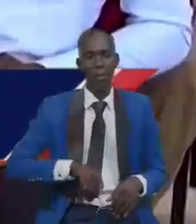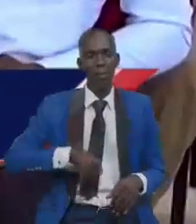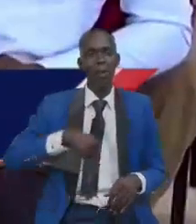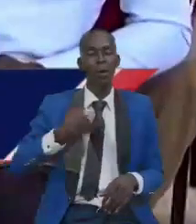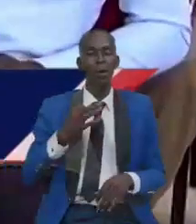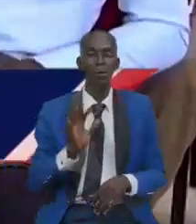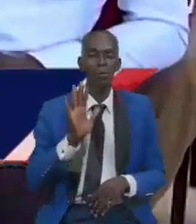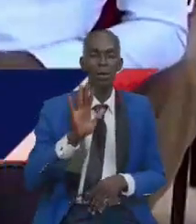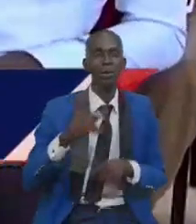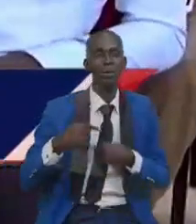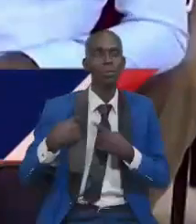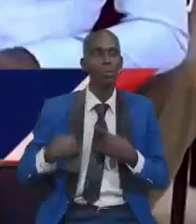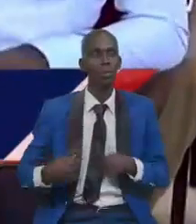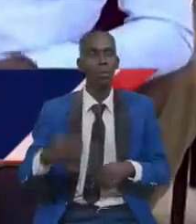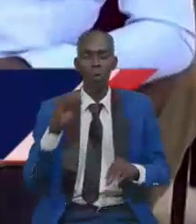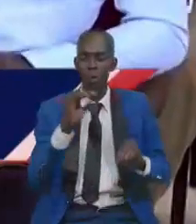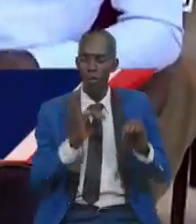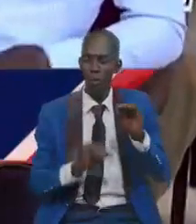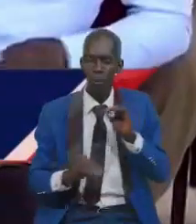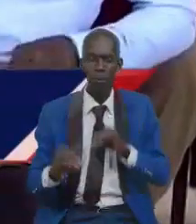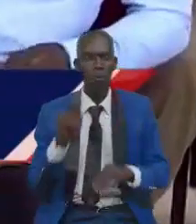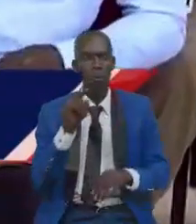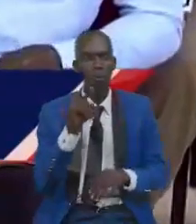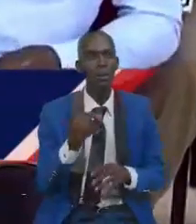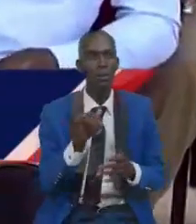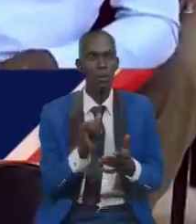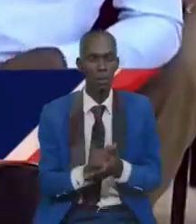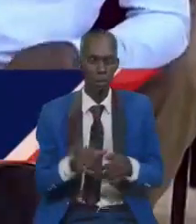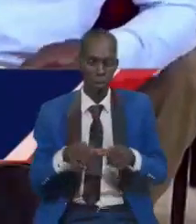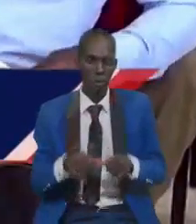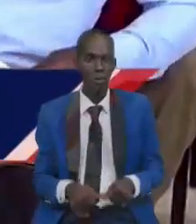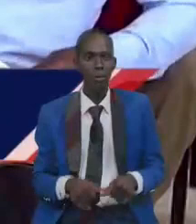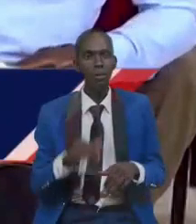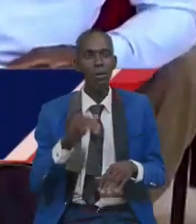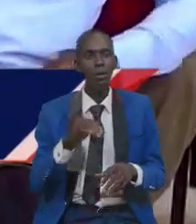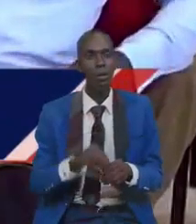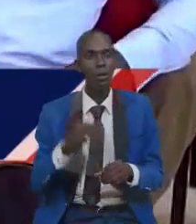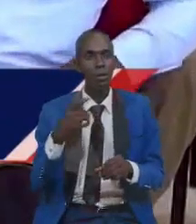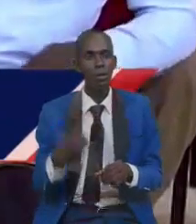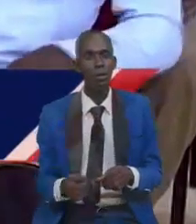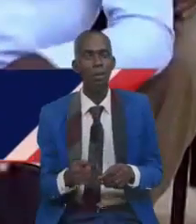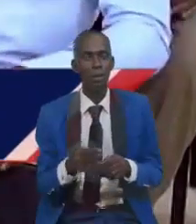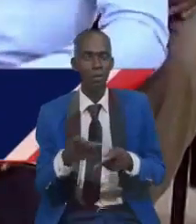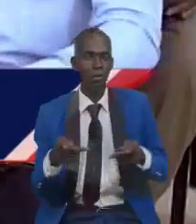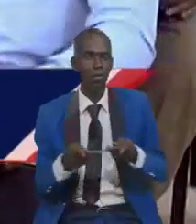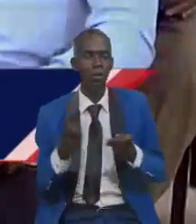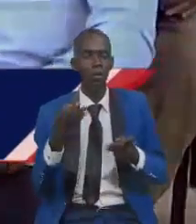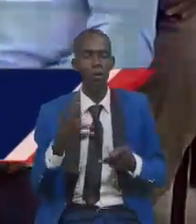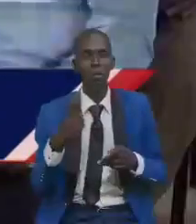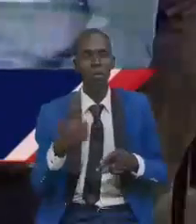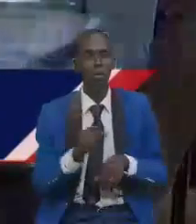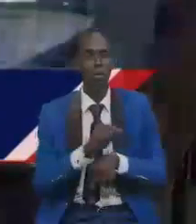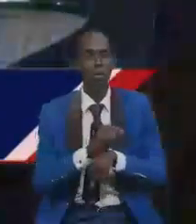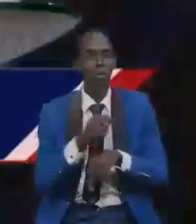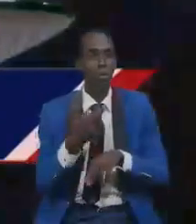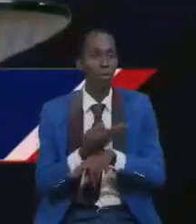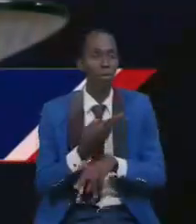thine heart, O thou that dwellest at the clefts of the rock,